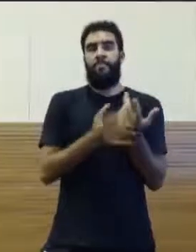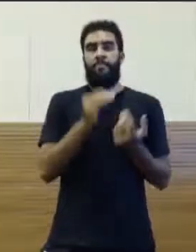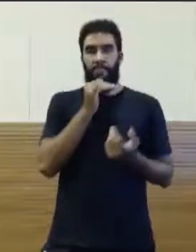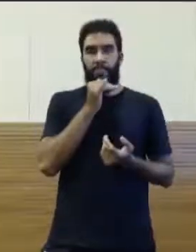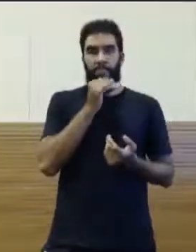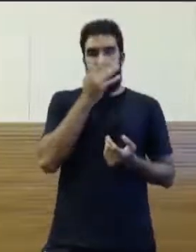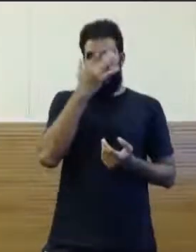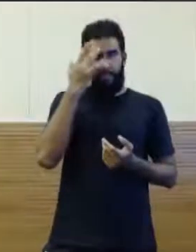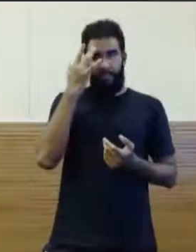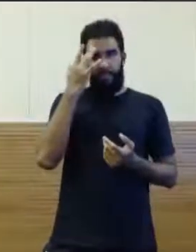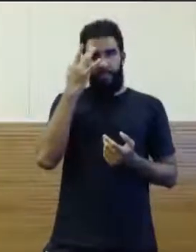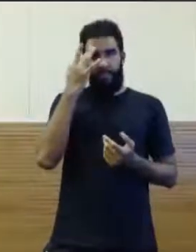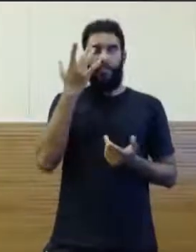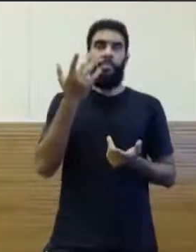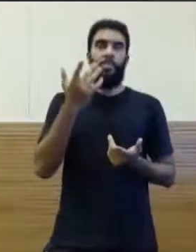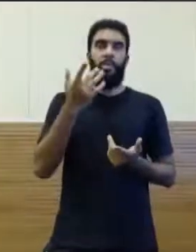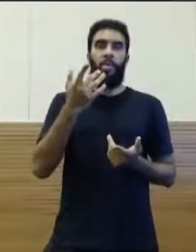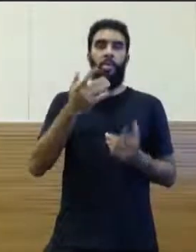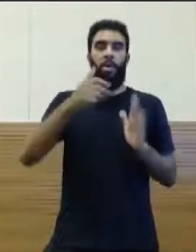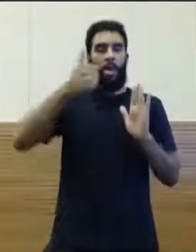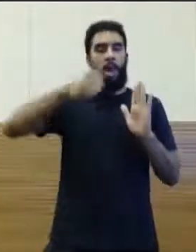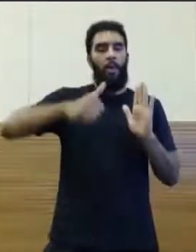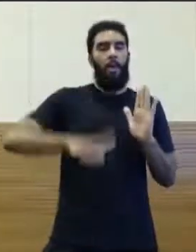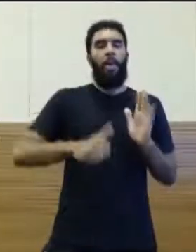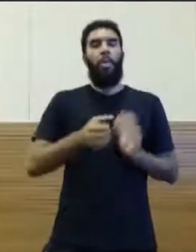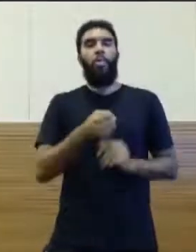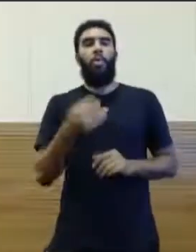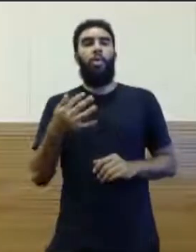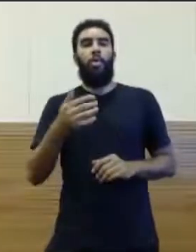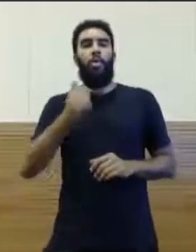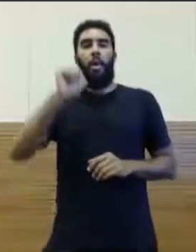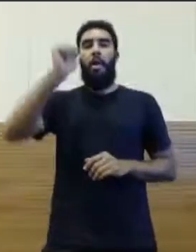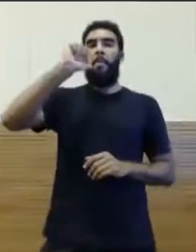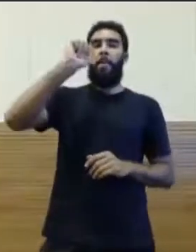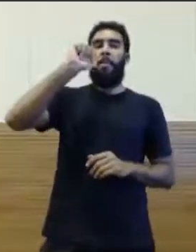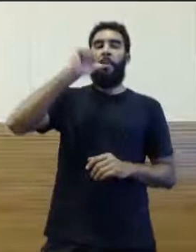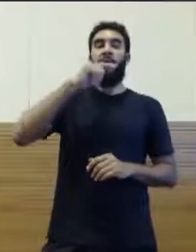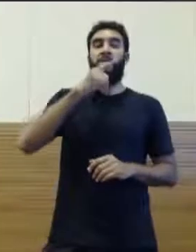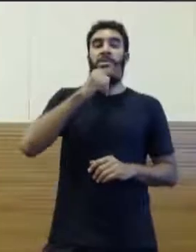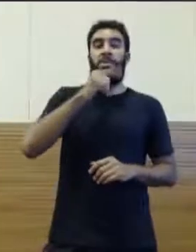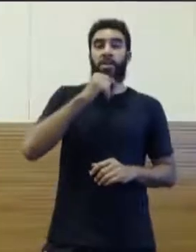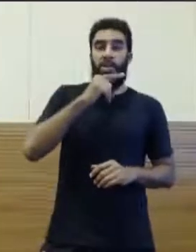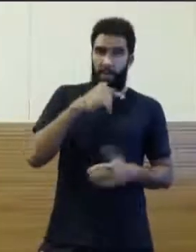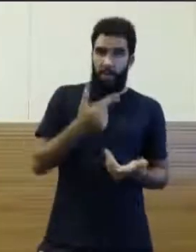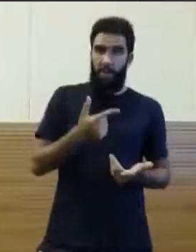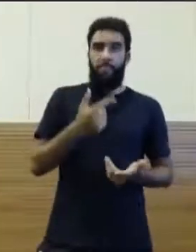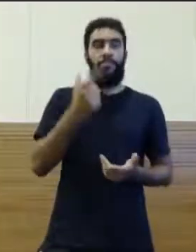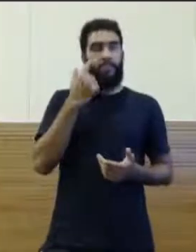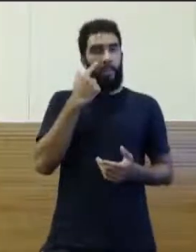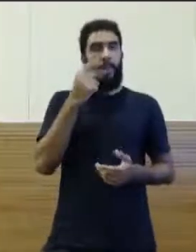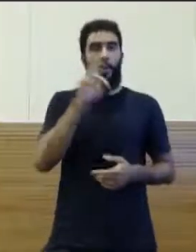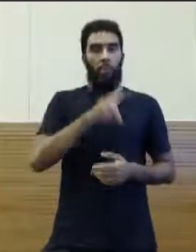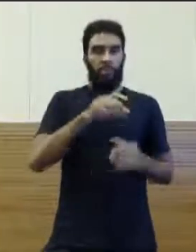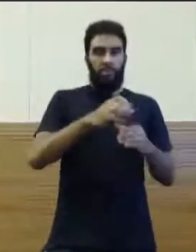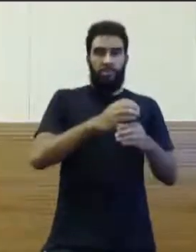and safer things, and how many cups of water they're consuming per